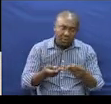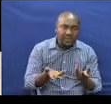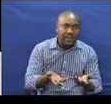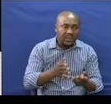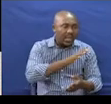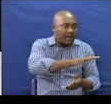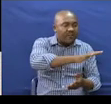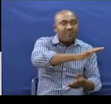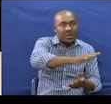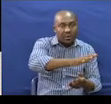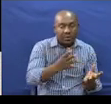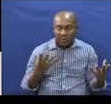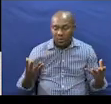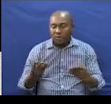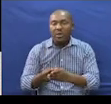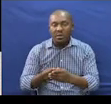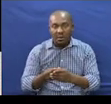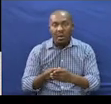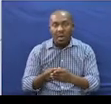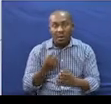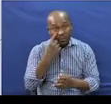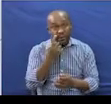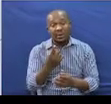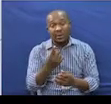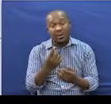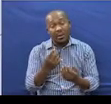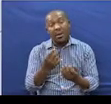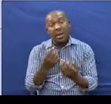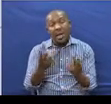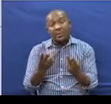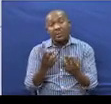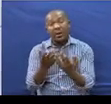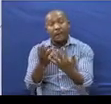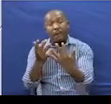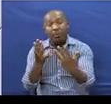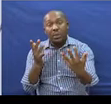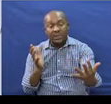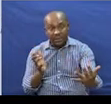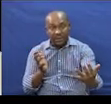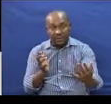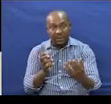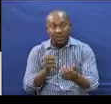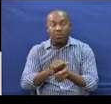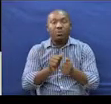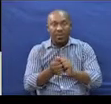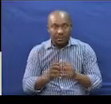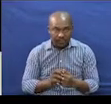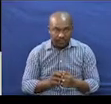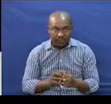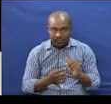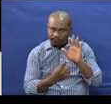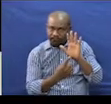problems. Together, they are regarded as population problems. And the last subtopic here